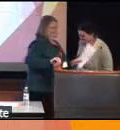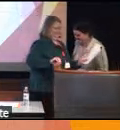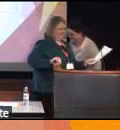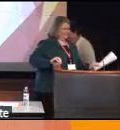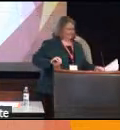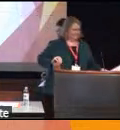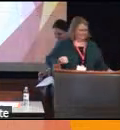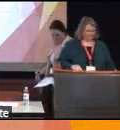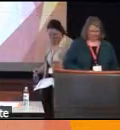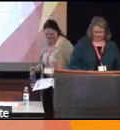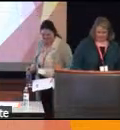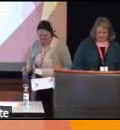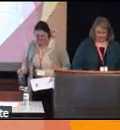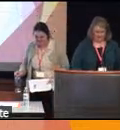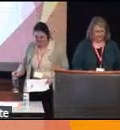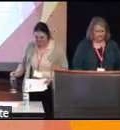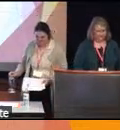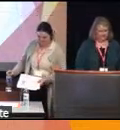Thanks, Heather.